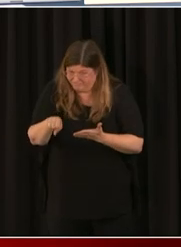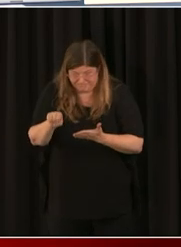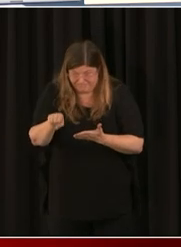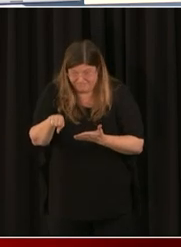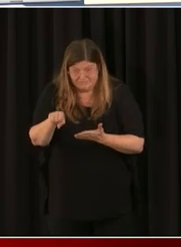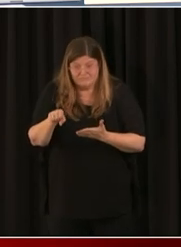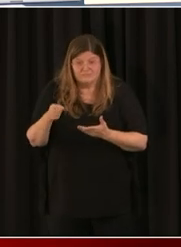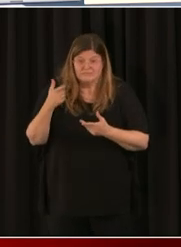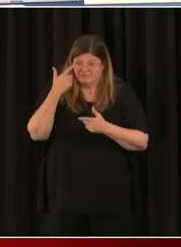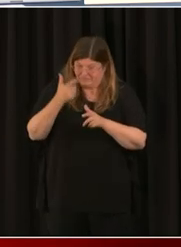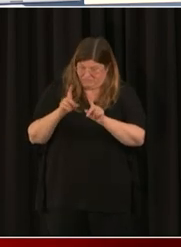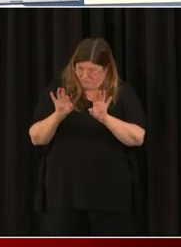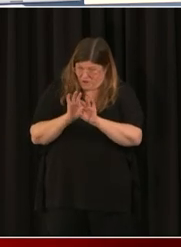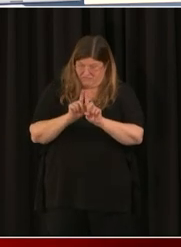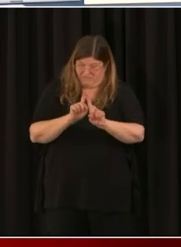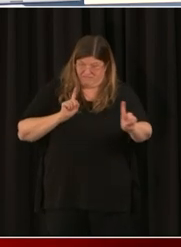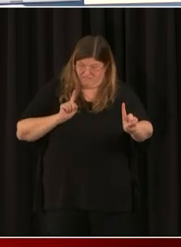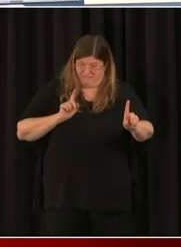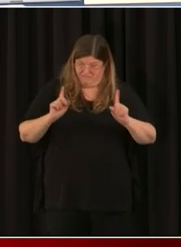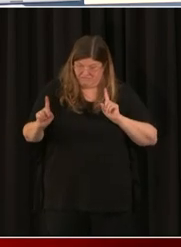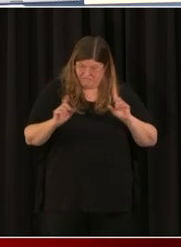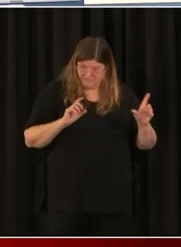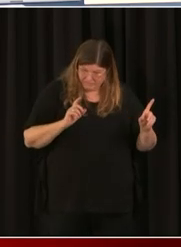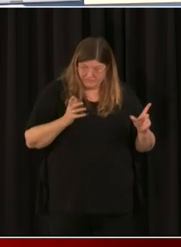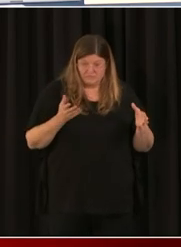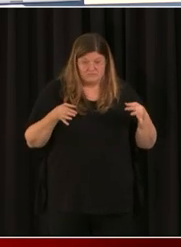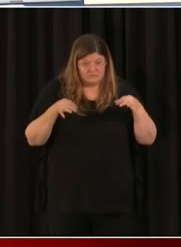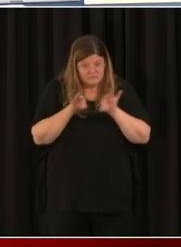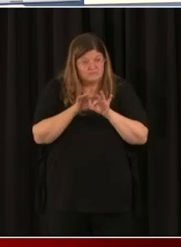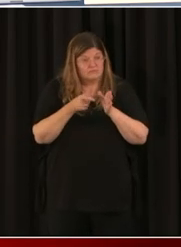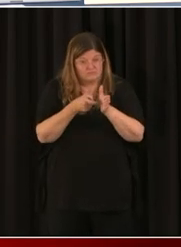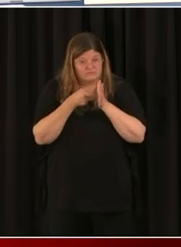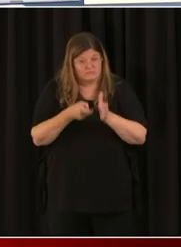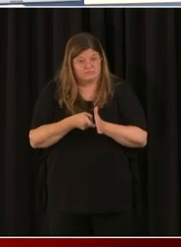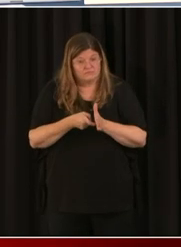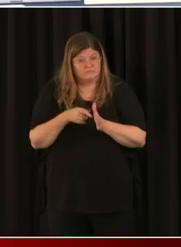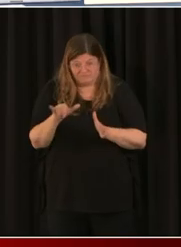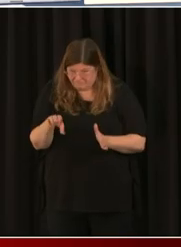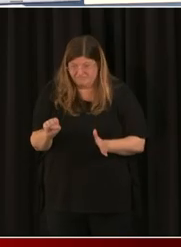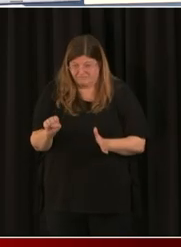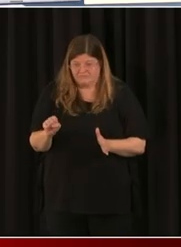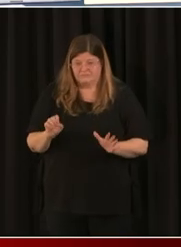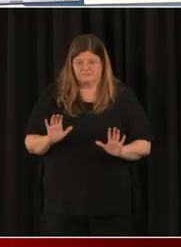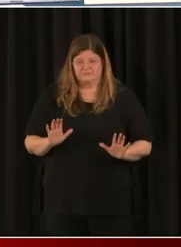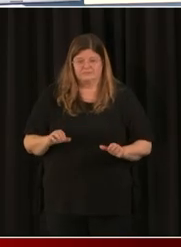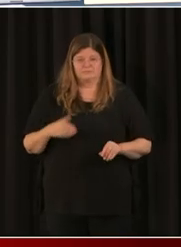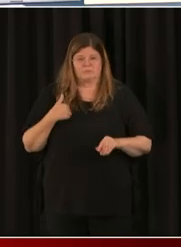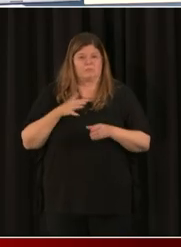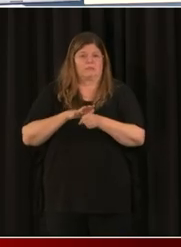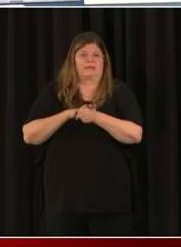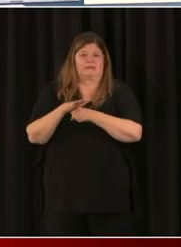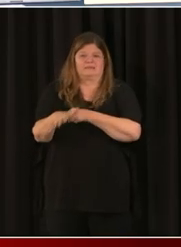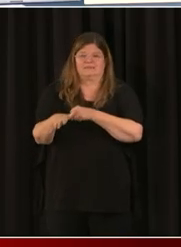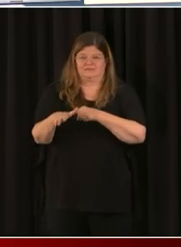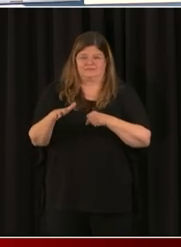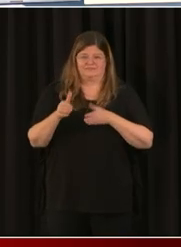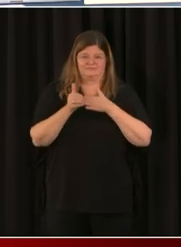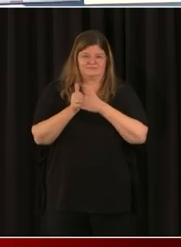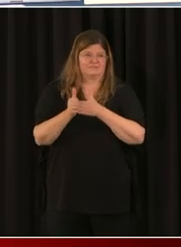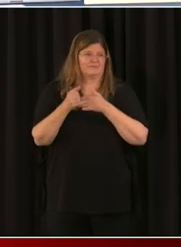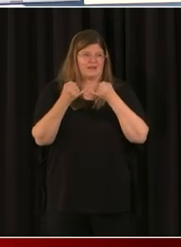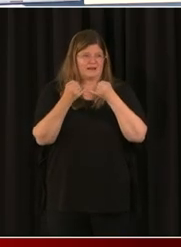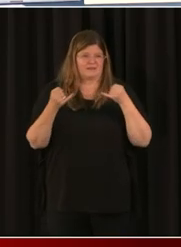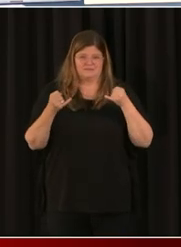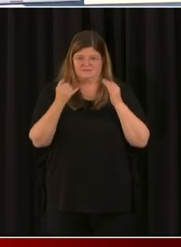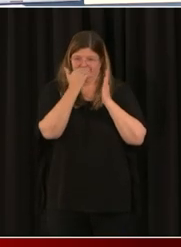social distancing and other mitigation factors that we have in place now. And we've got tons of guidelines for tons of